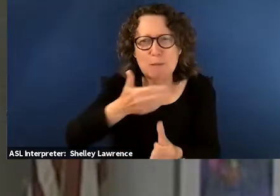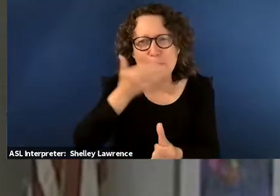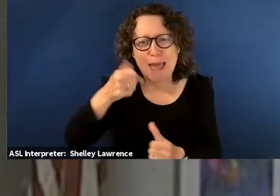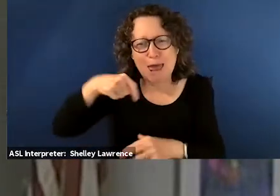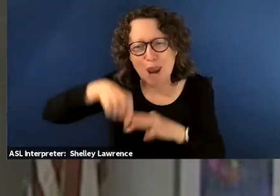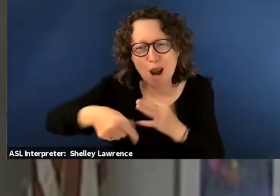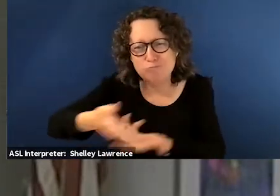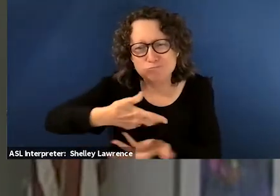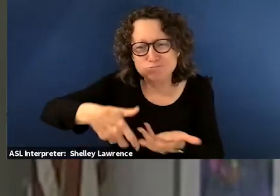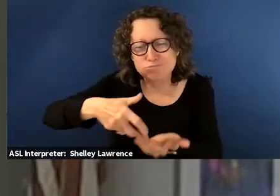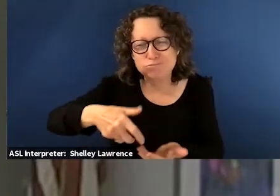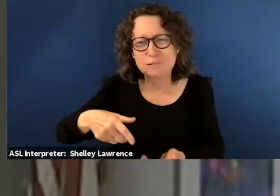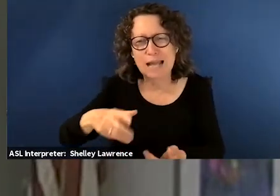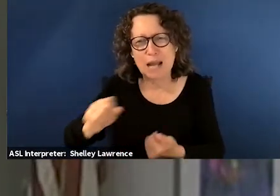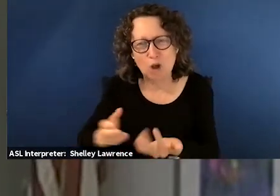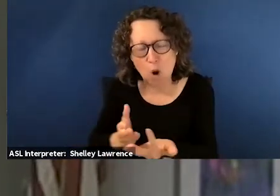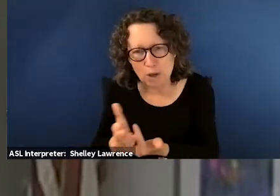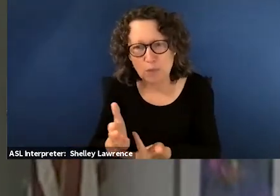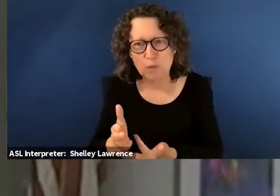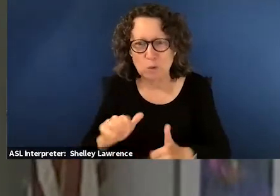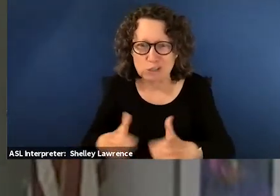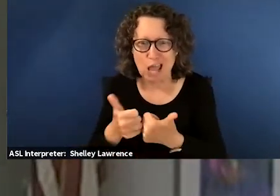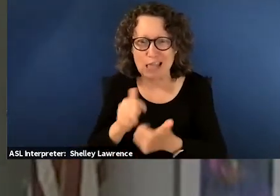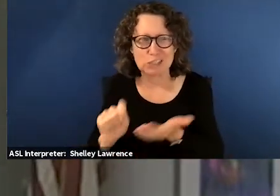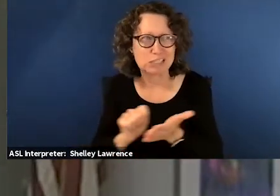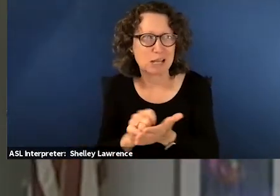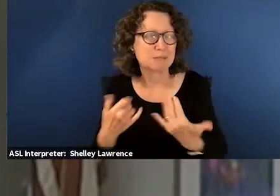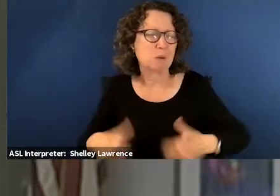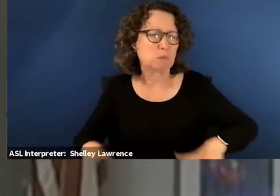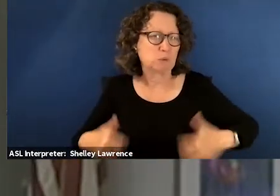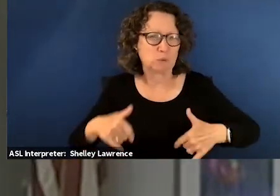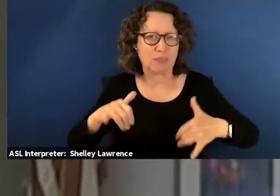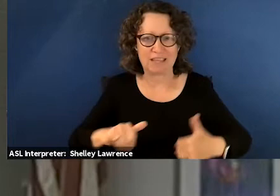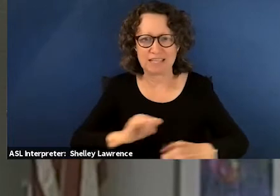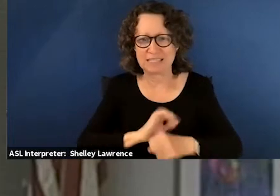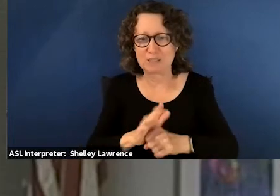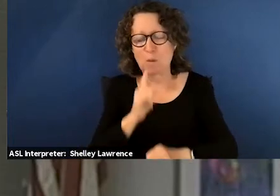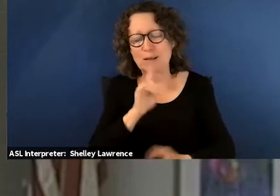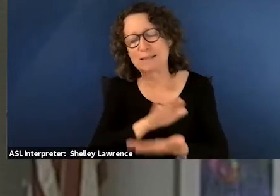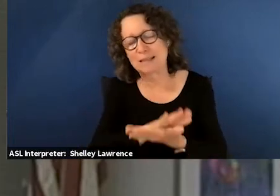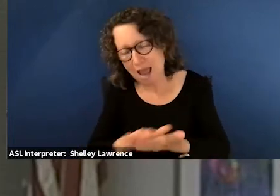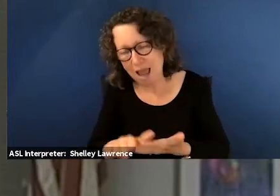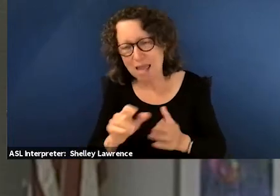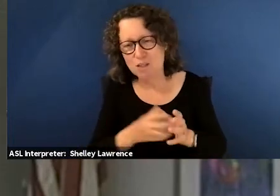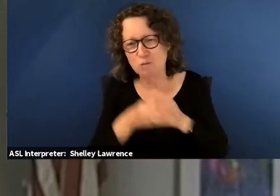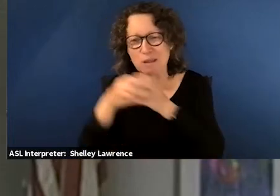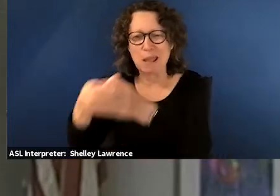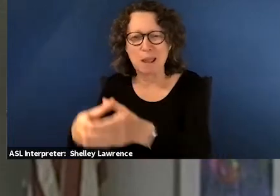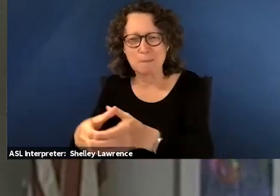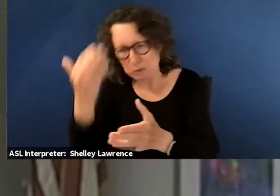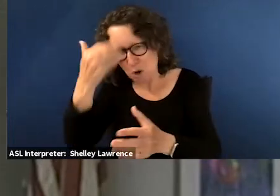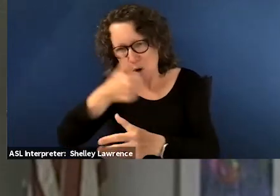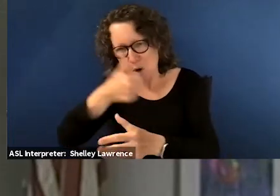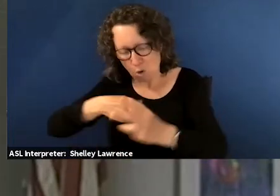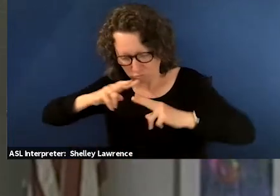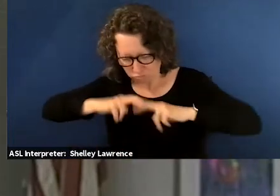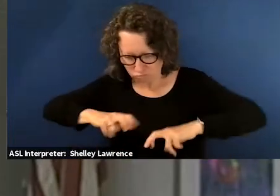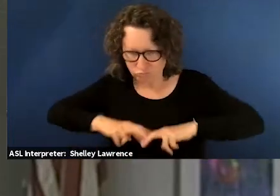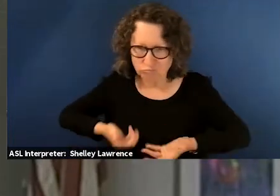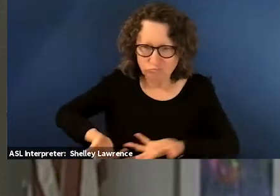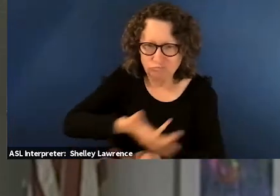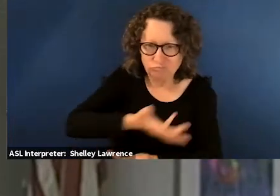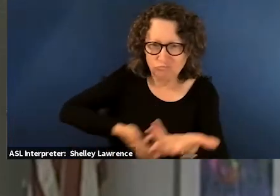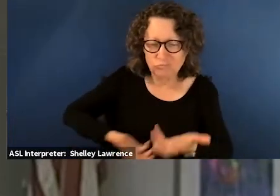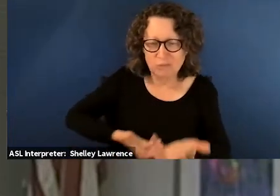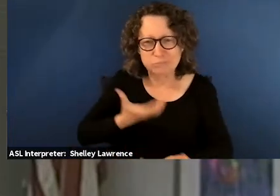not, you know, and you going through challenging times now in terms of this. So it's so good to be able to know who we are and how we support each other through this. And